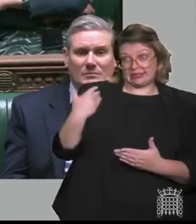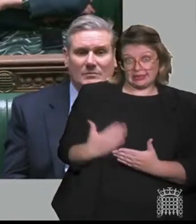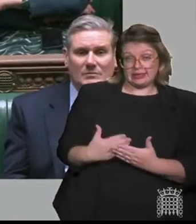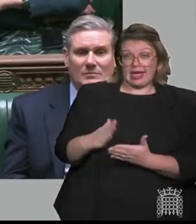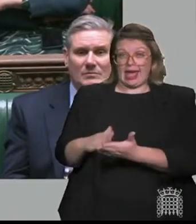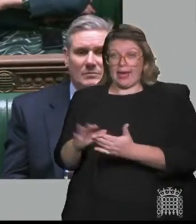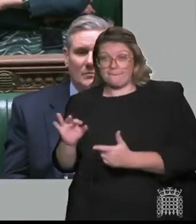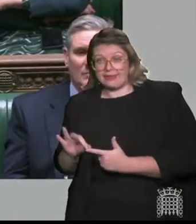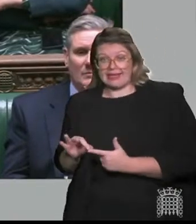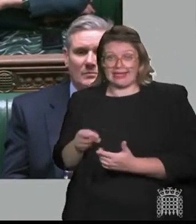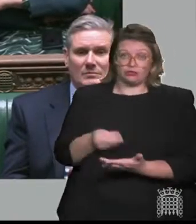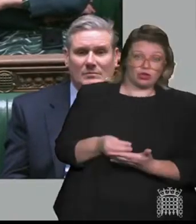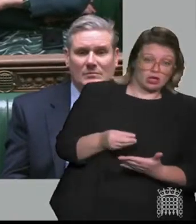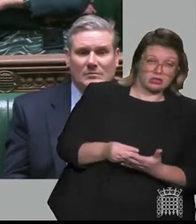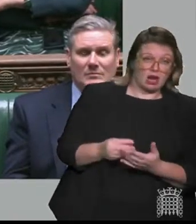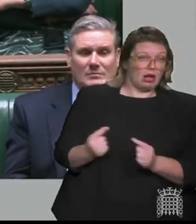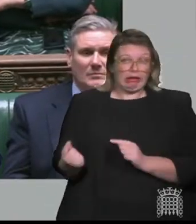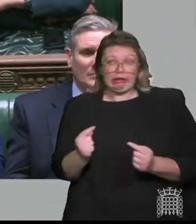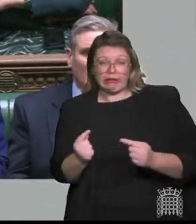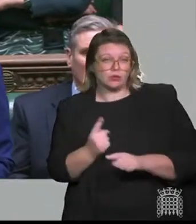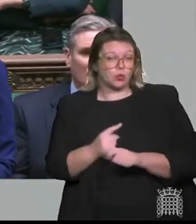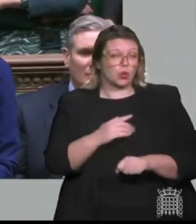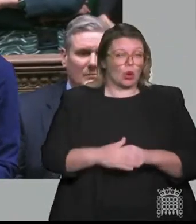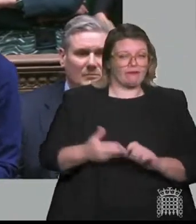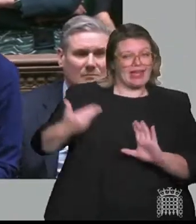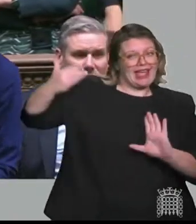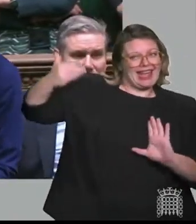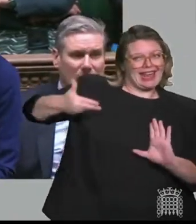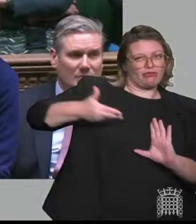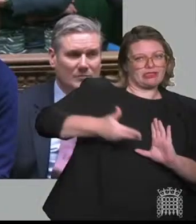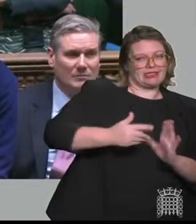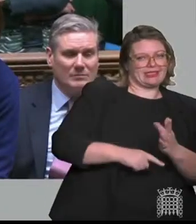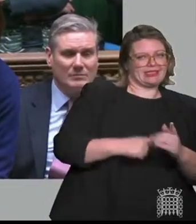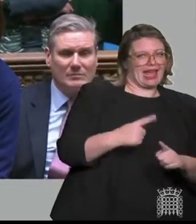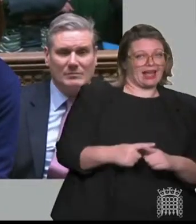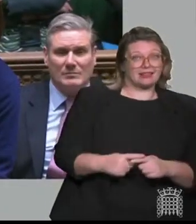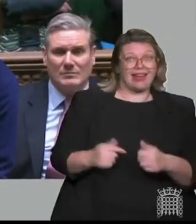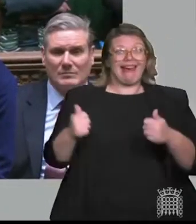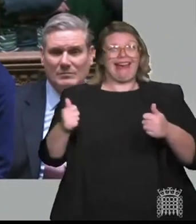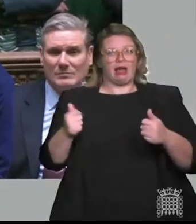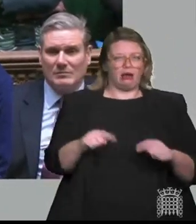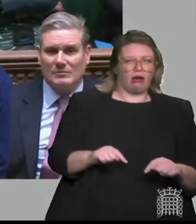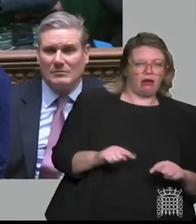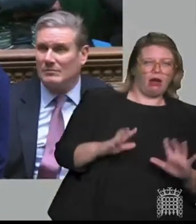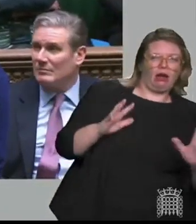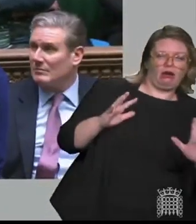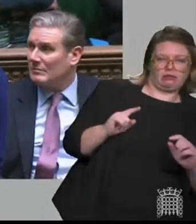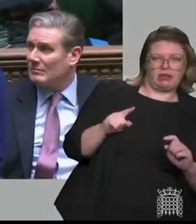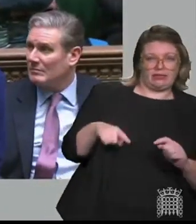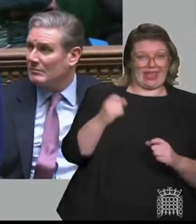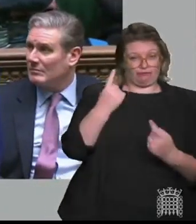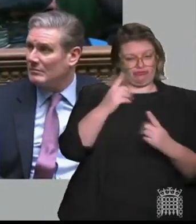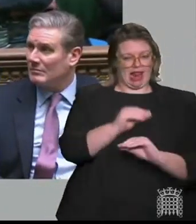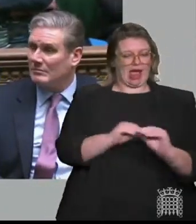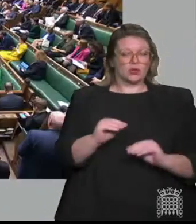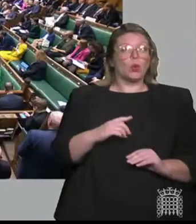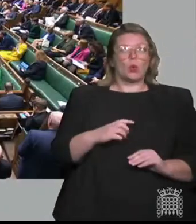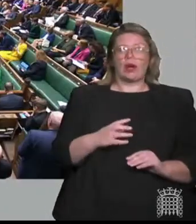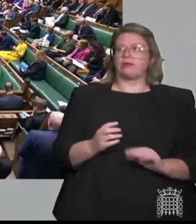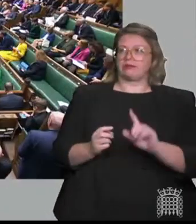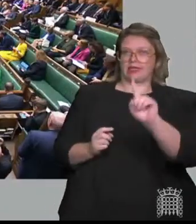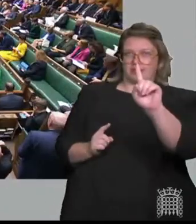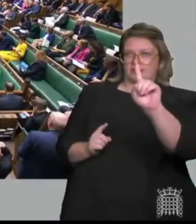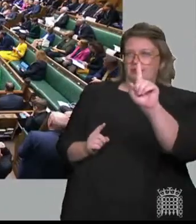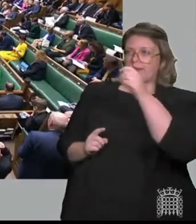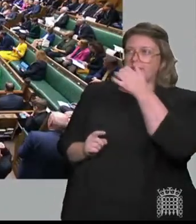again on inheritance tax. Now, let's not forget, when they realised that they had money to spend... I've